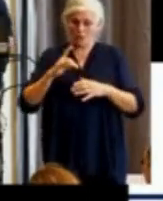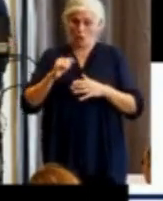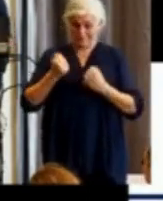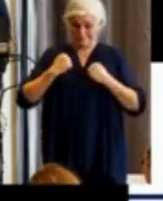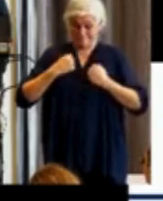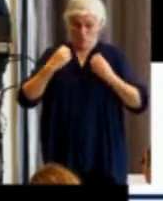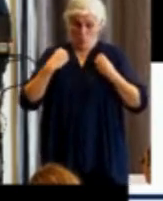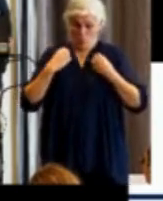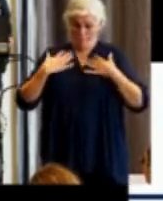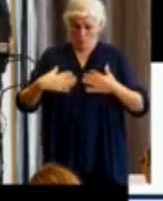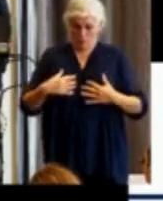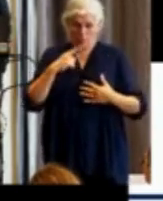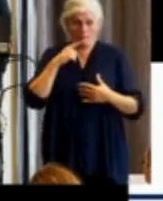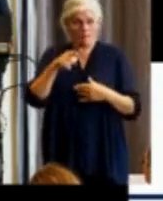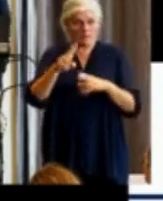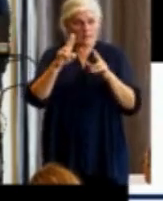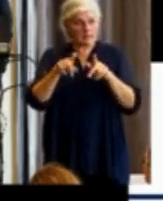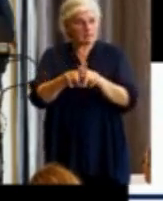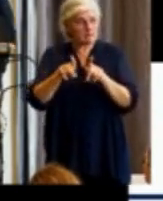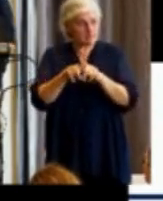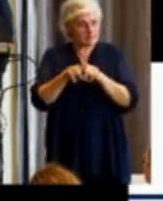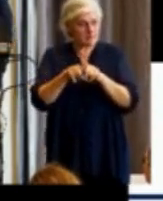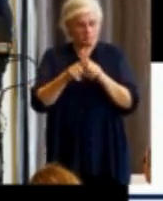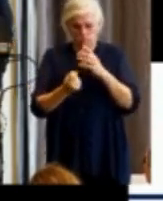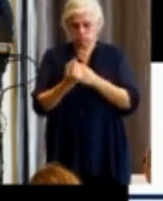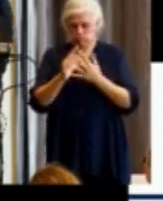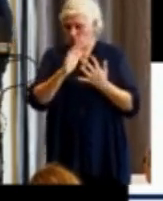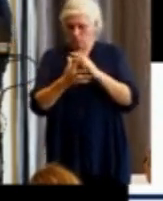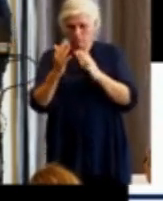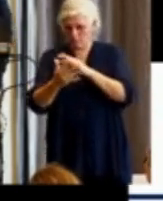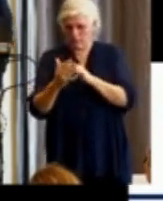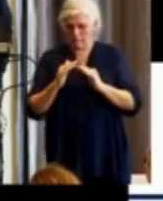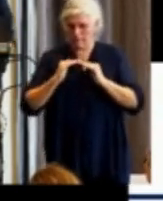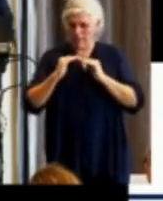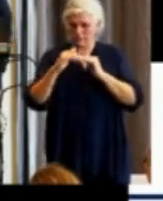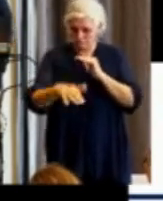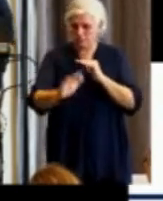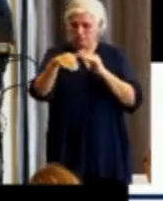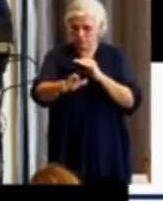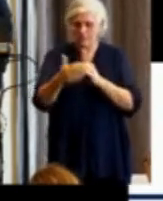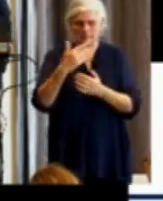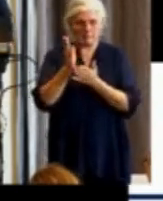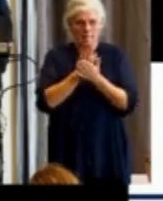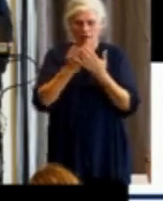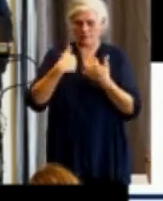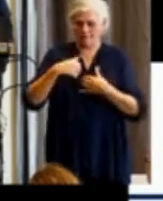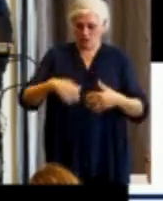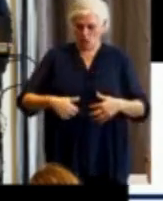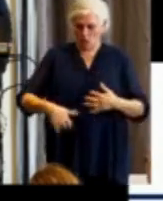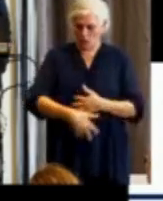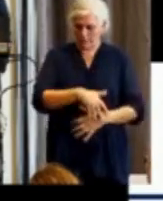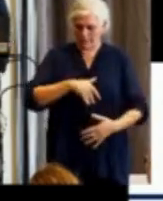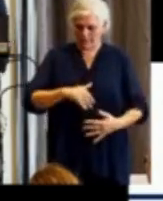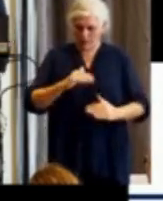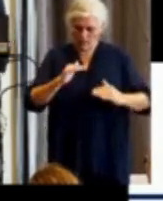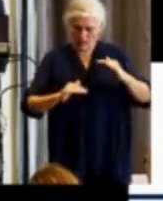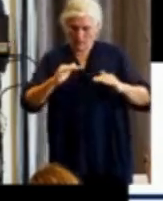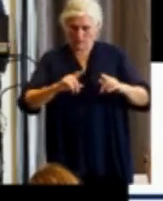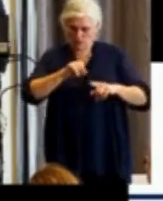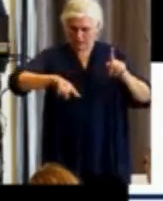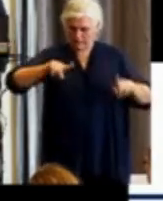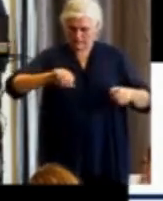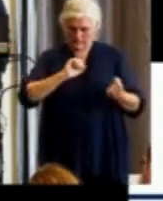ourselves. But there can be dysregulation or disbalancing of the composition of the gut microbiome. And when it